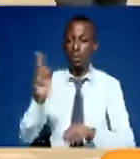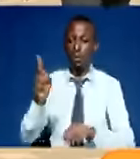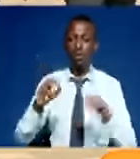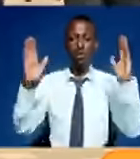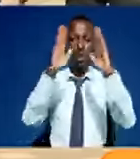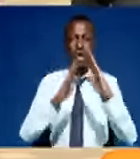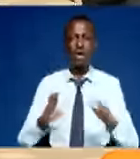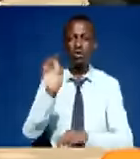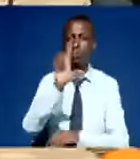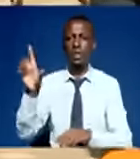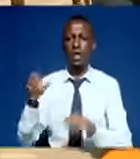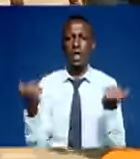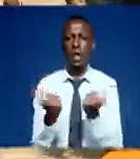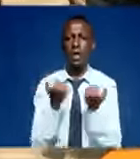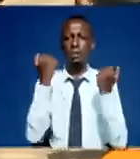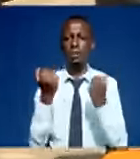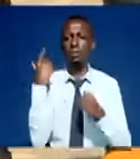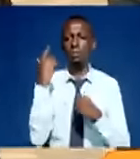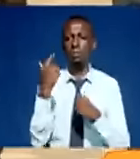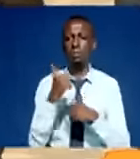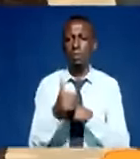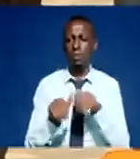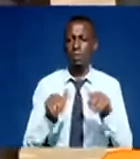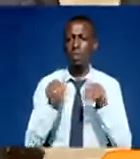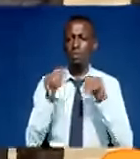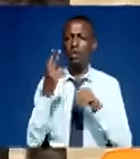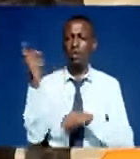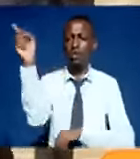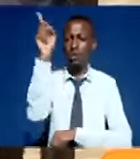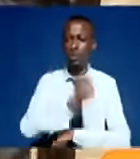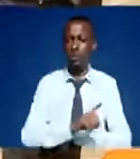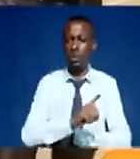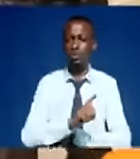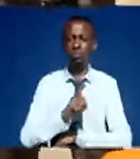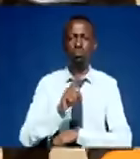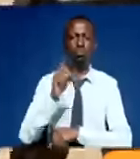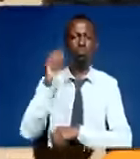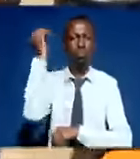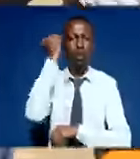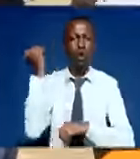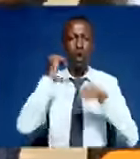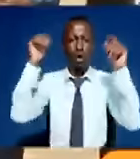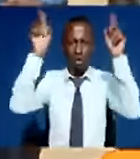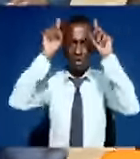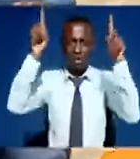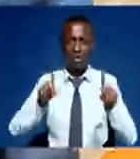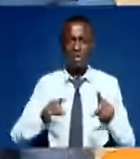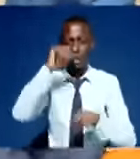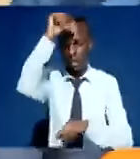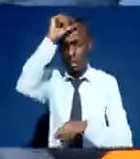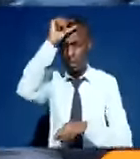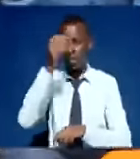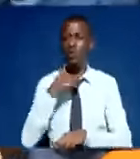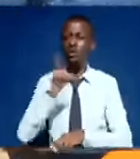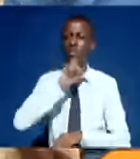housing bill comes 2 days ahead of the much anticipated appellate court's decision on the government's application seeking